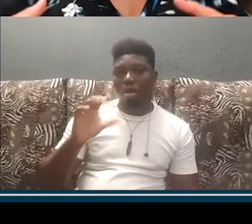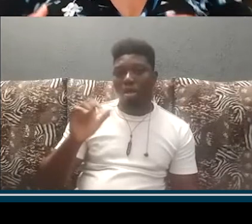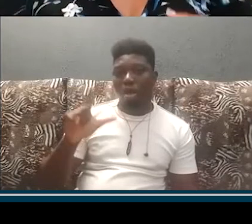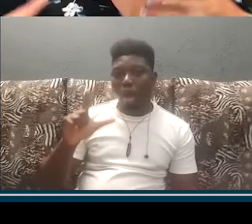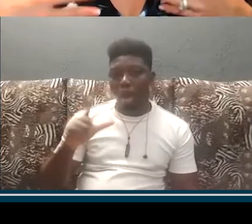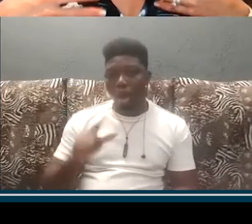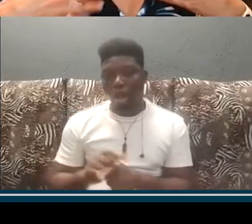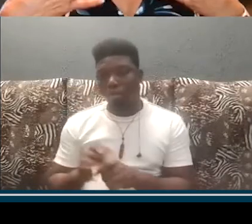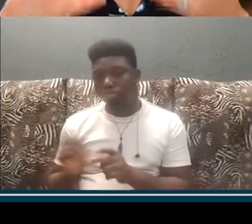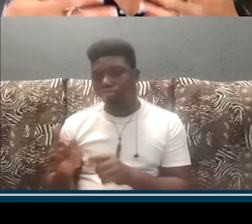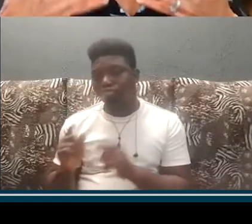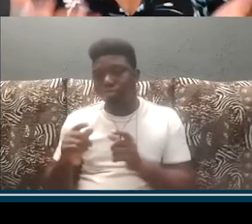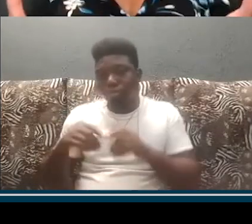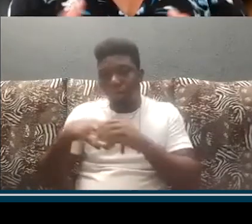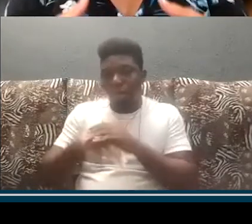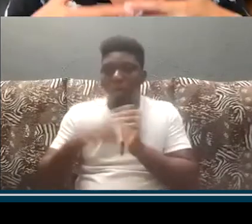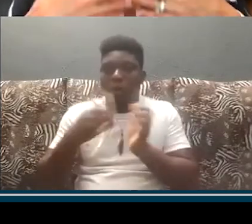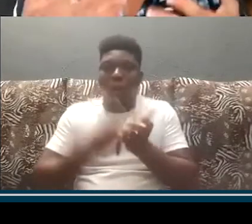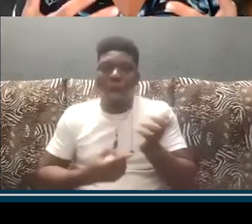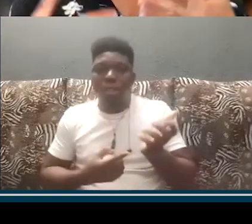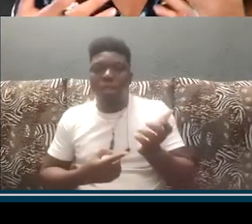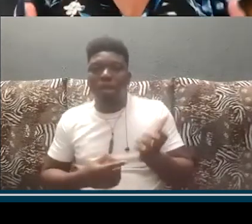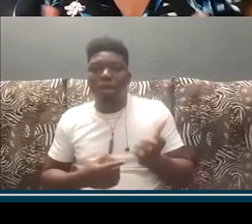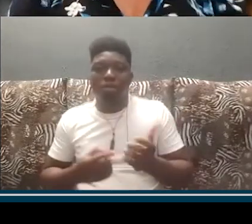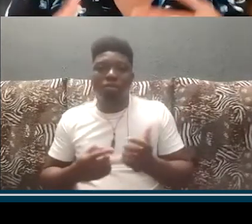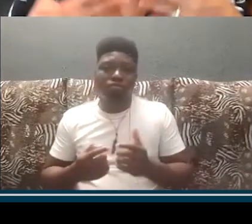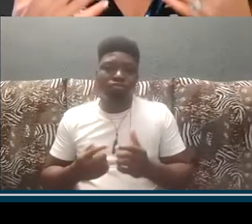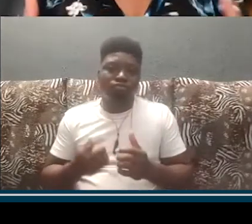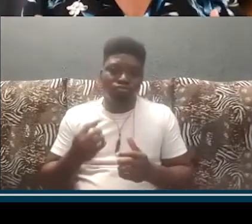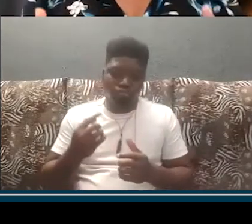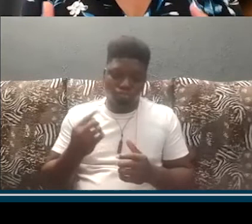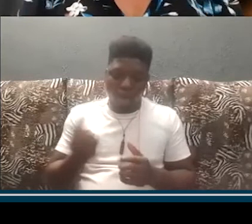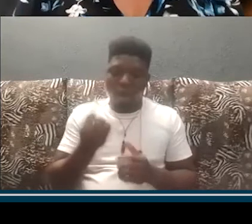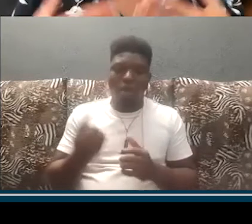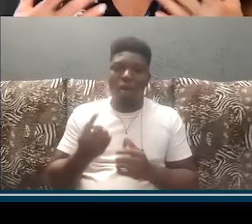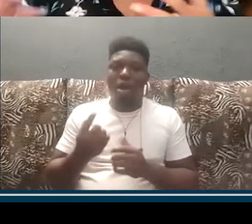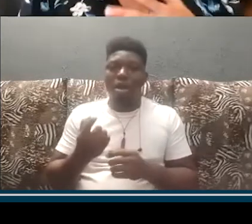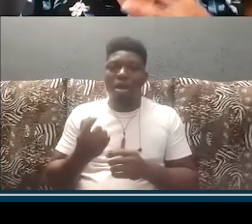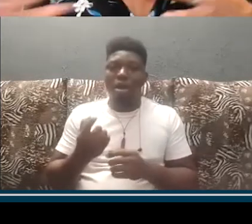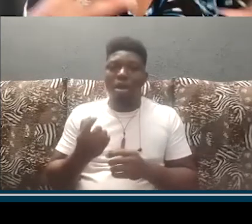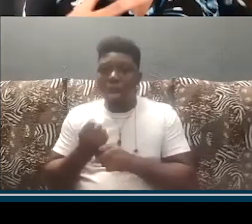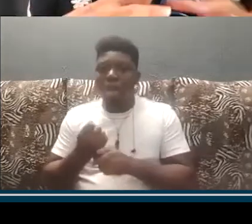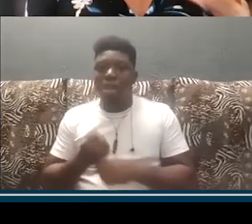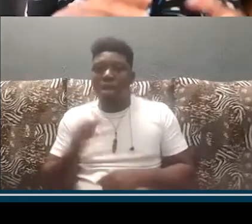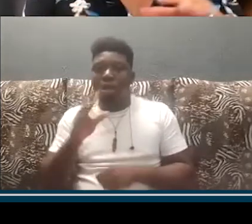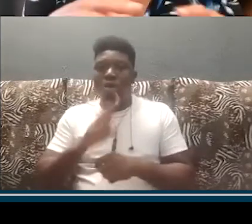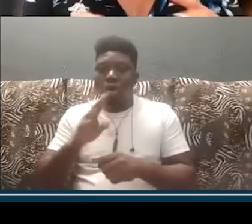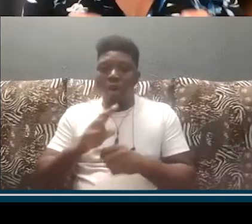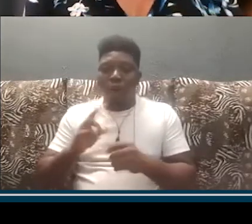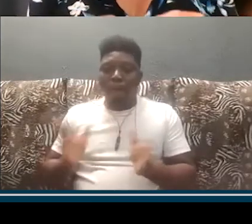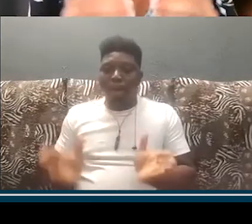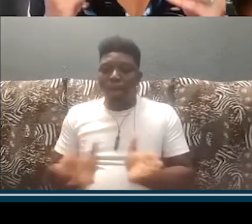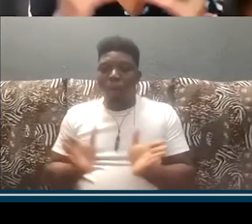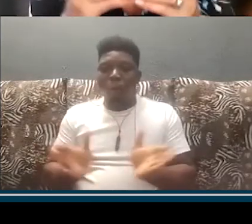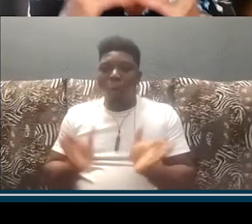space would actually let someone get out who used a mobility device or who used a wheelchair. Like, there are those